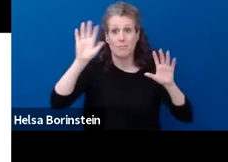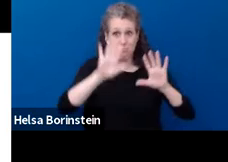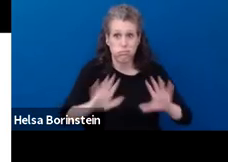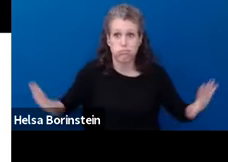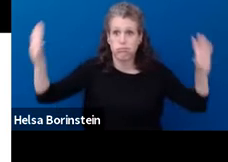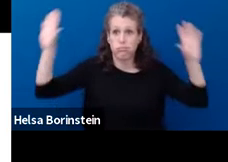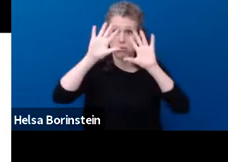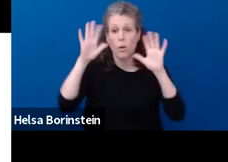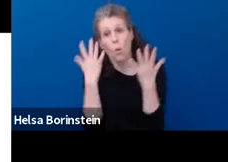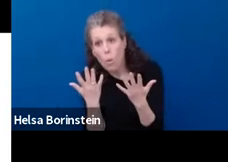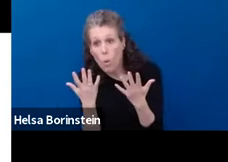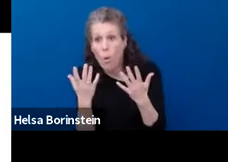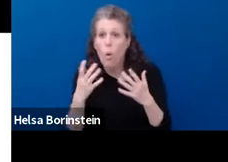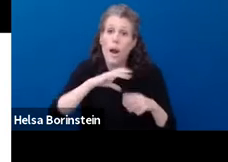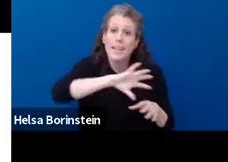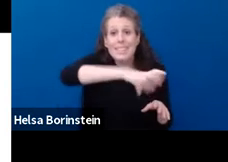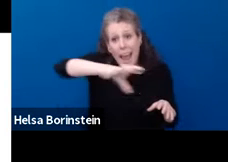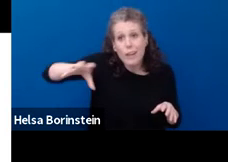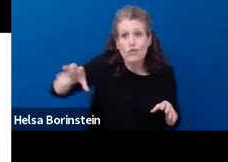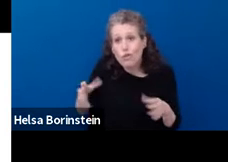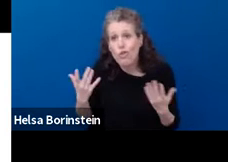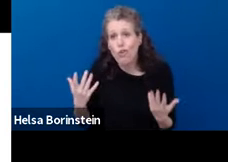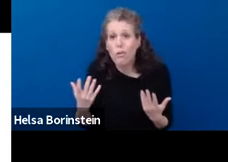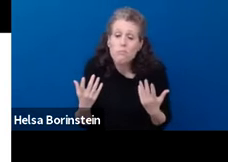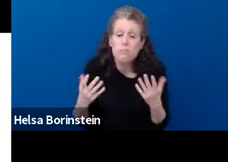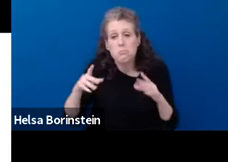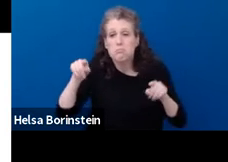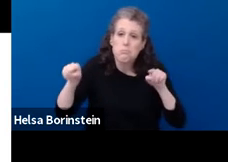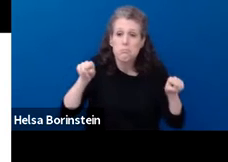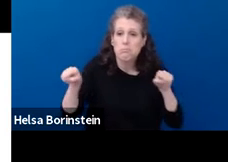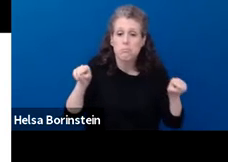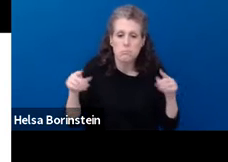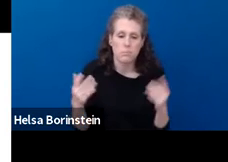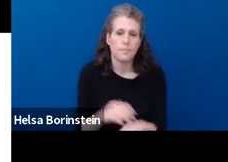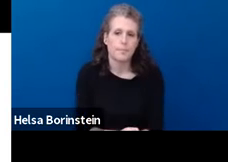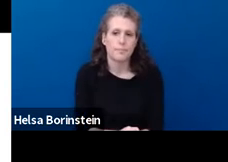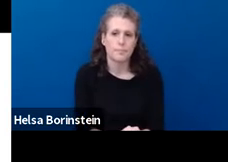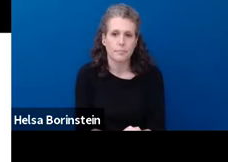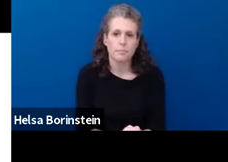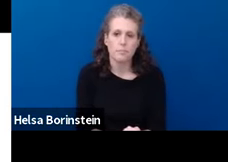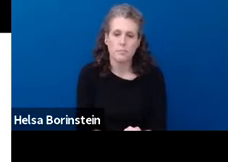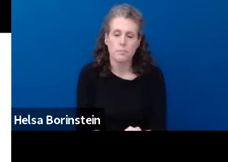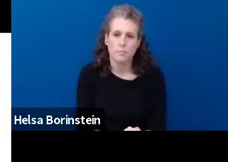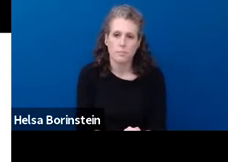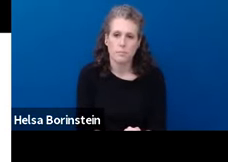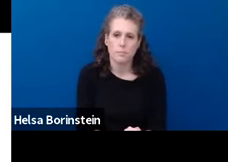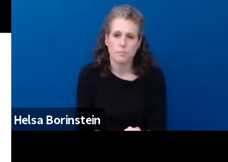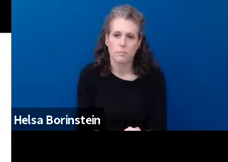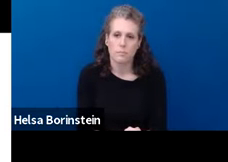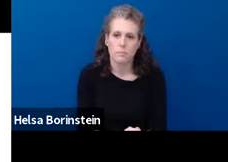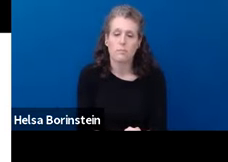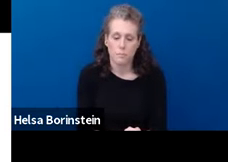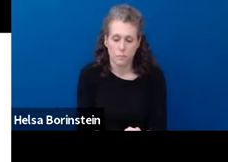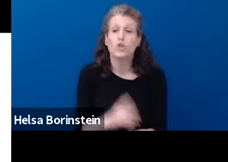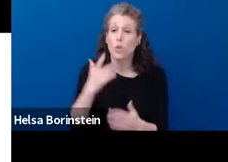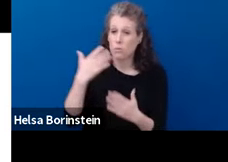at the national level, but in the different countries. And that we move on with all the inputs